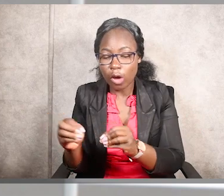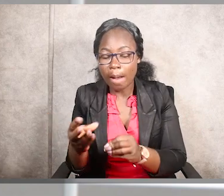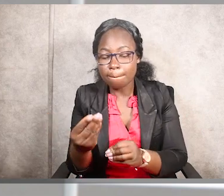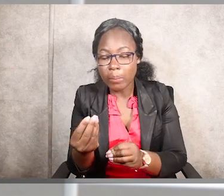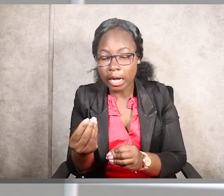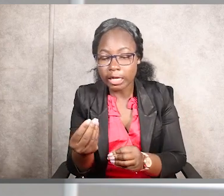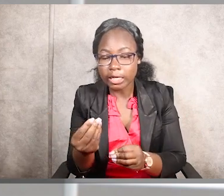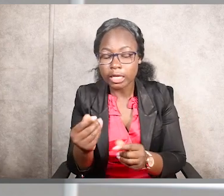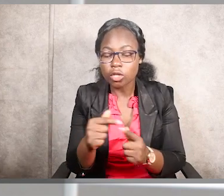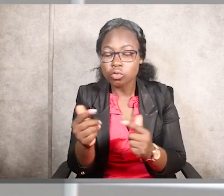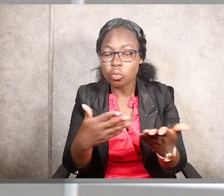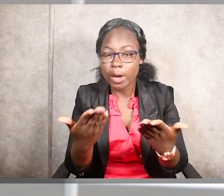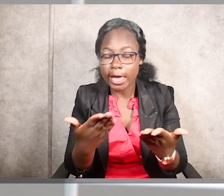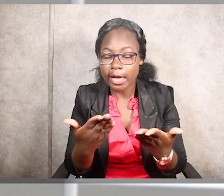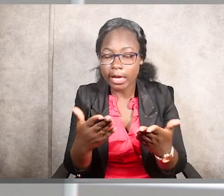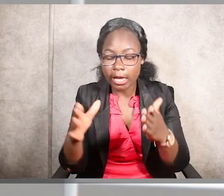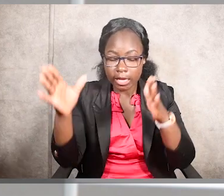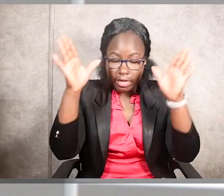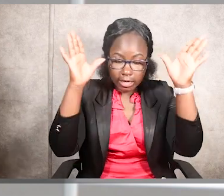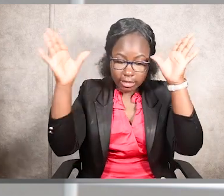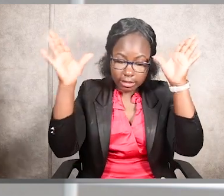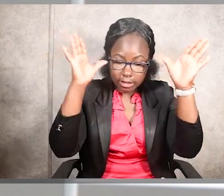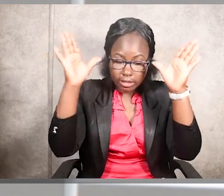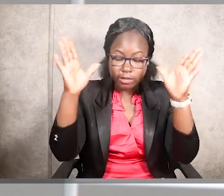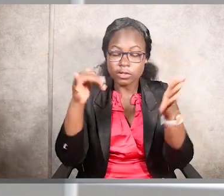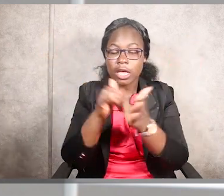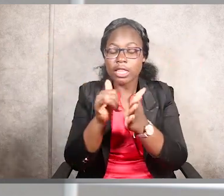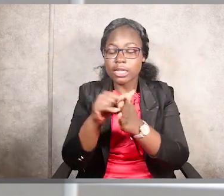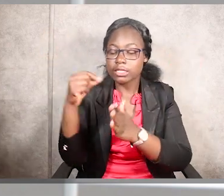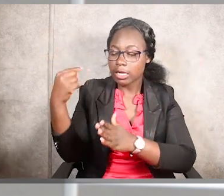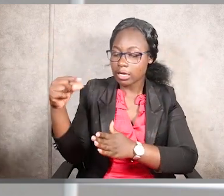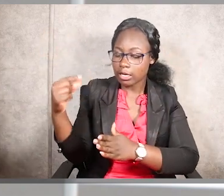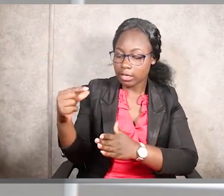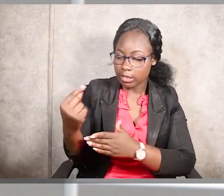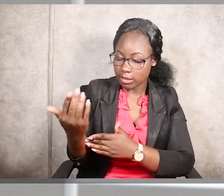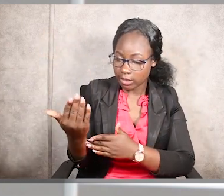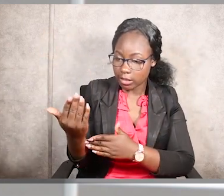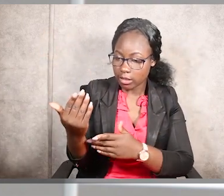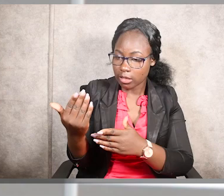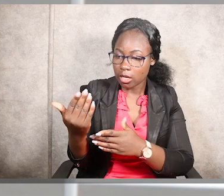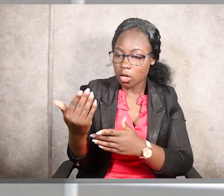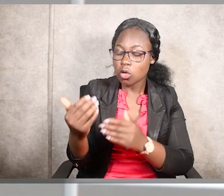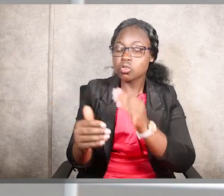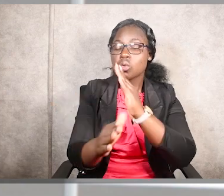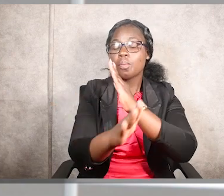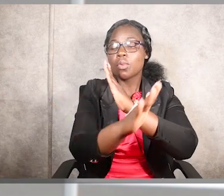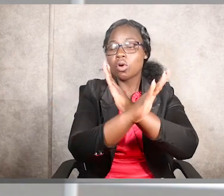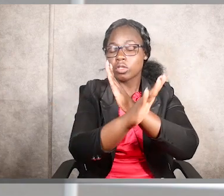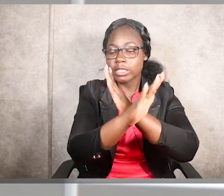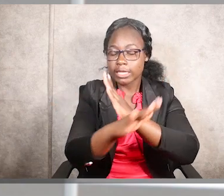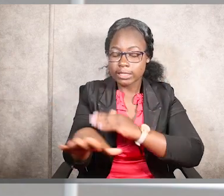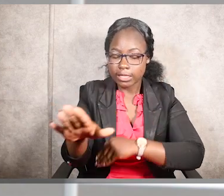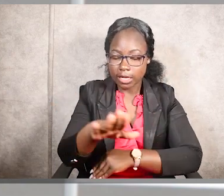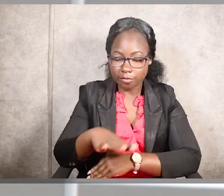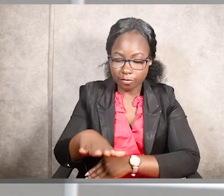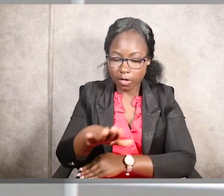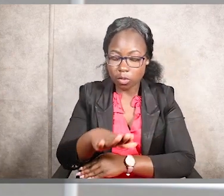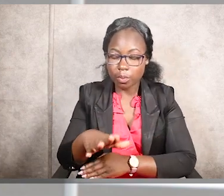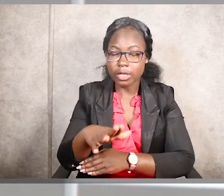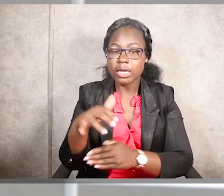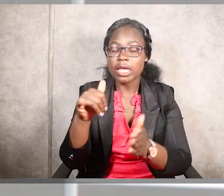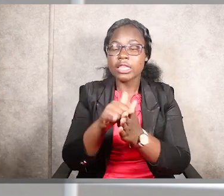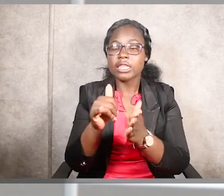into initiatives that are green in nature, into initiatives that protect the environment.